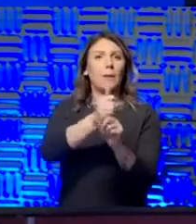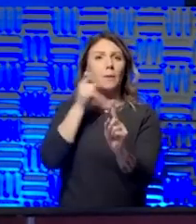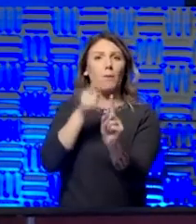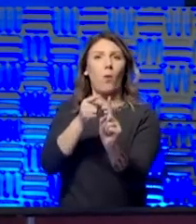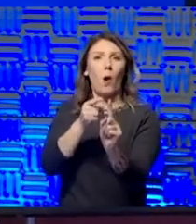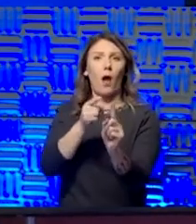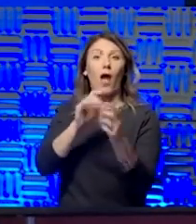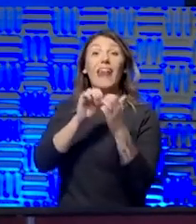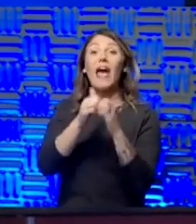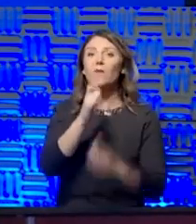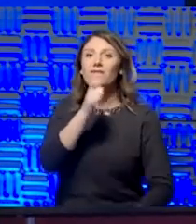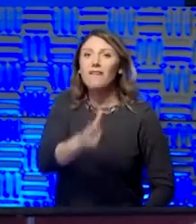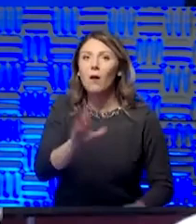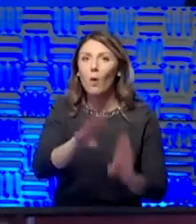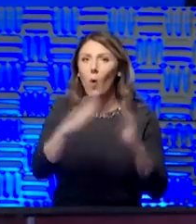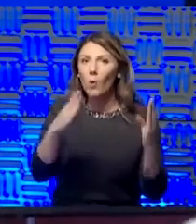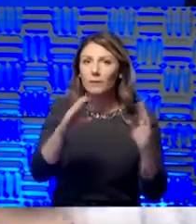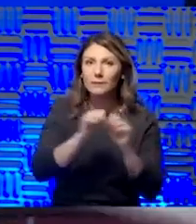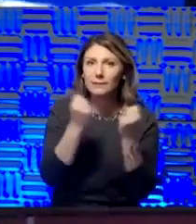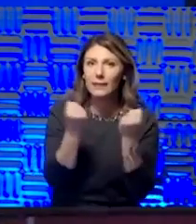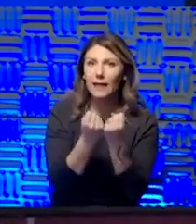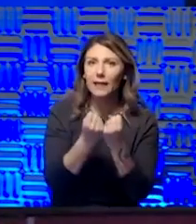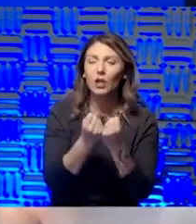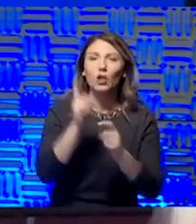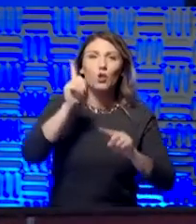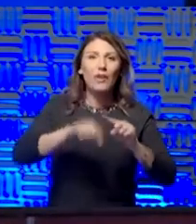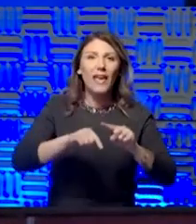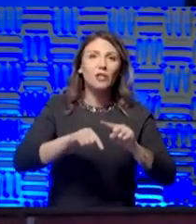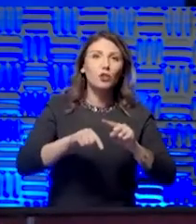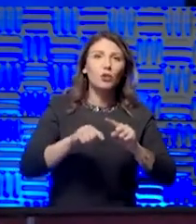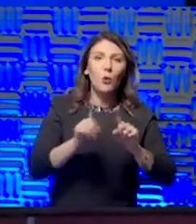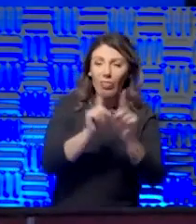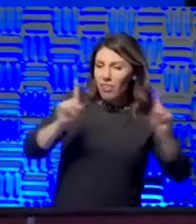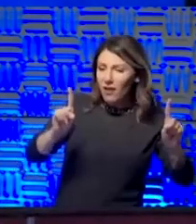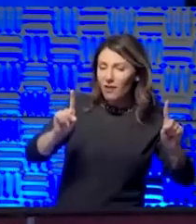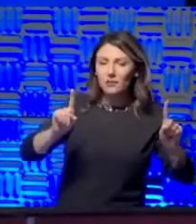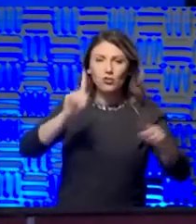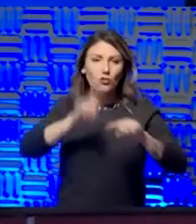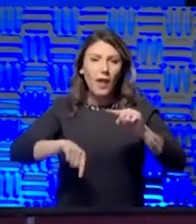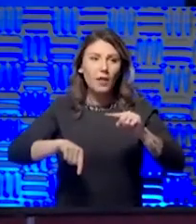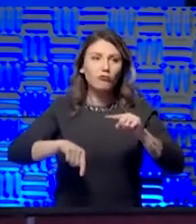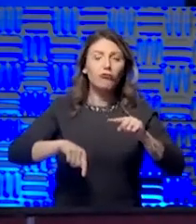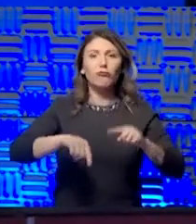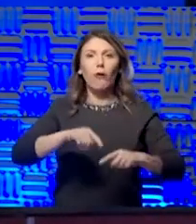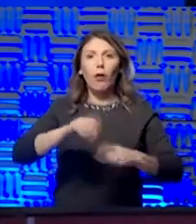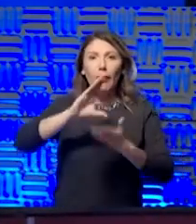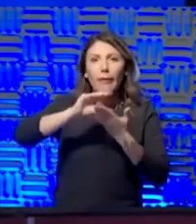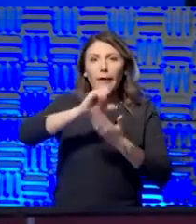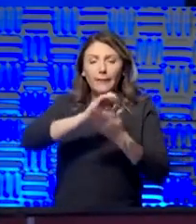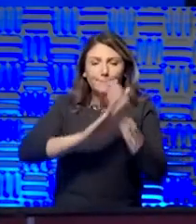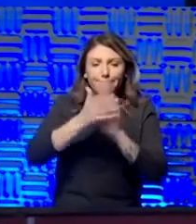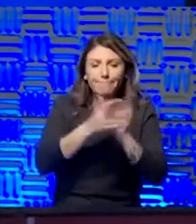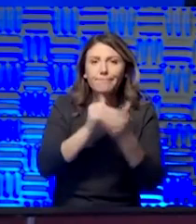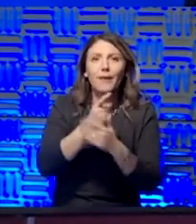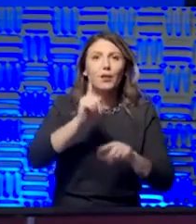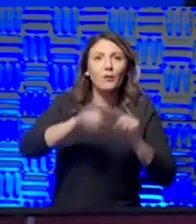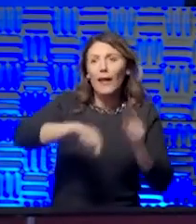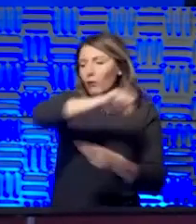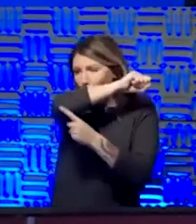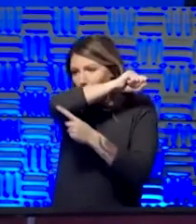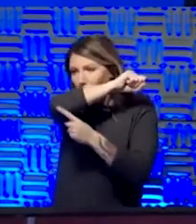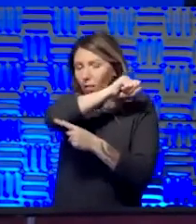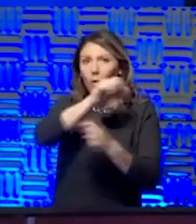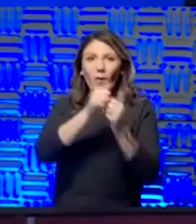the mistake, because you can't do this, you can't do this, and you may not do this, and pretty soon you got a whole bunch of people who are sick. So